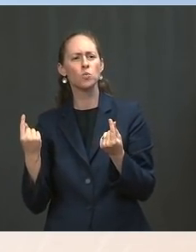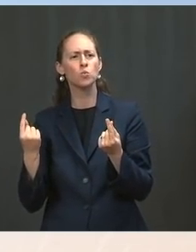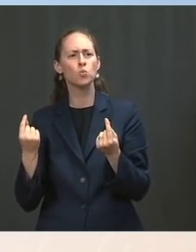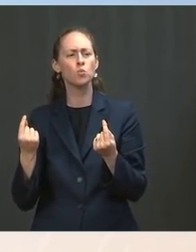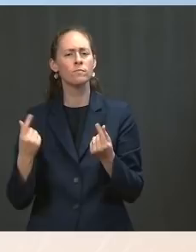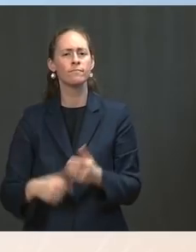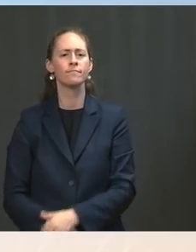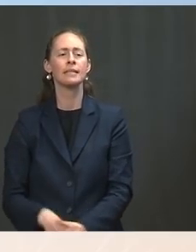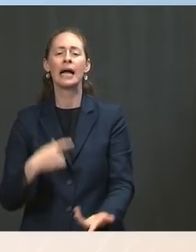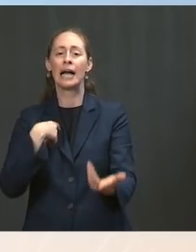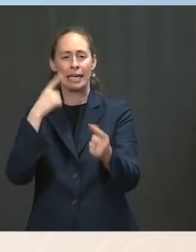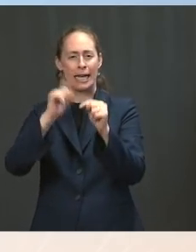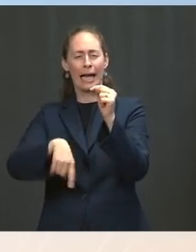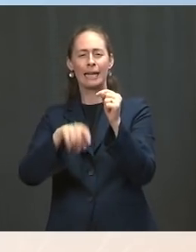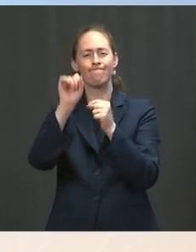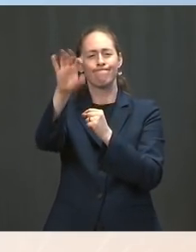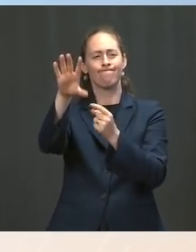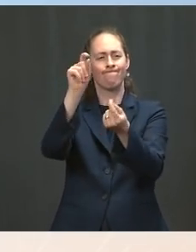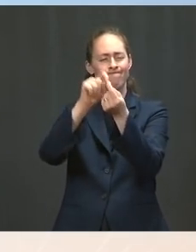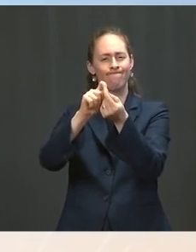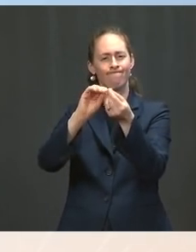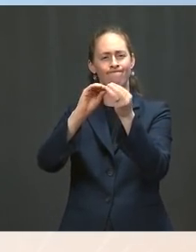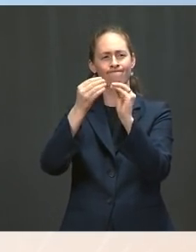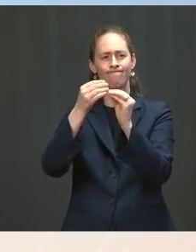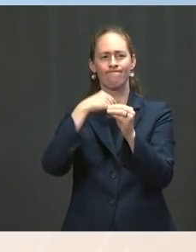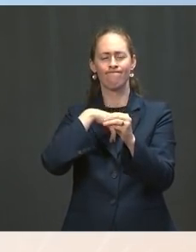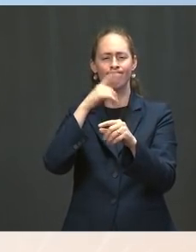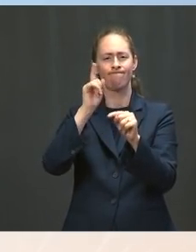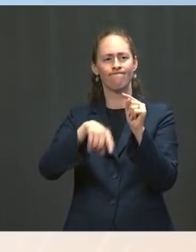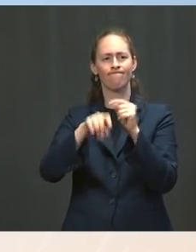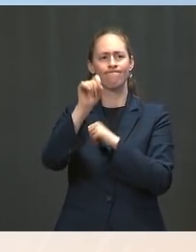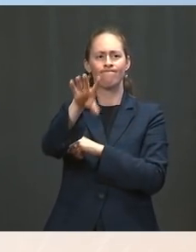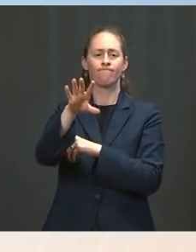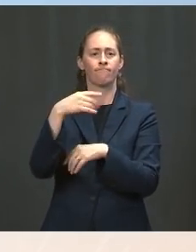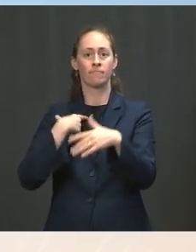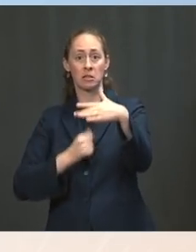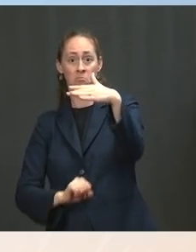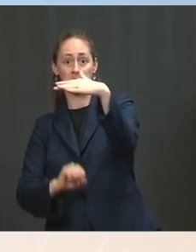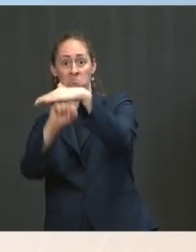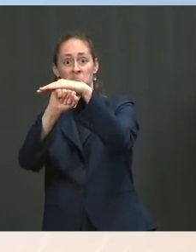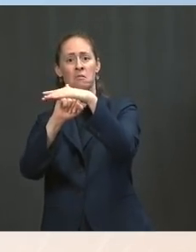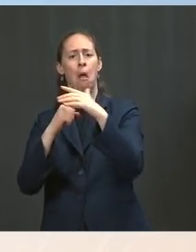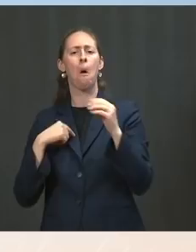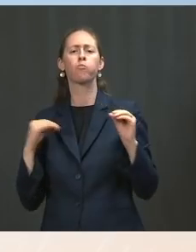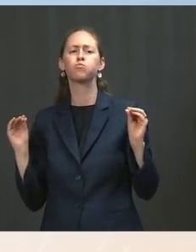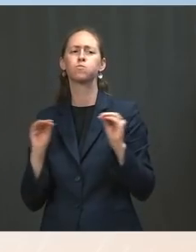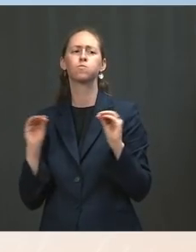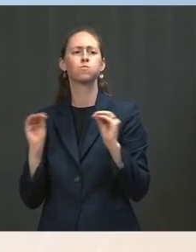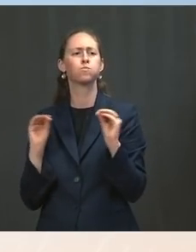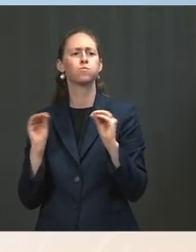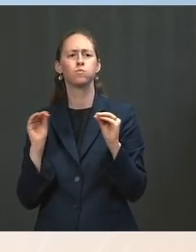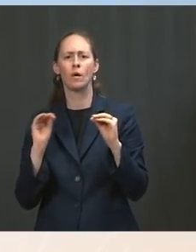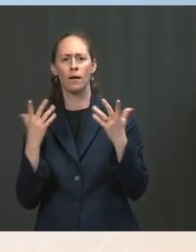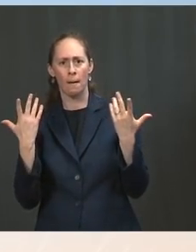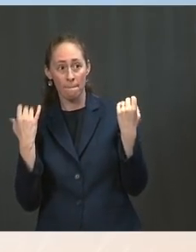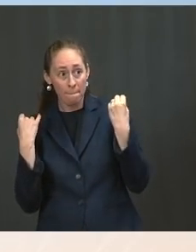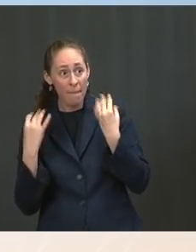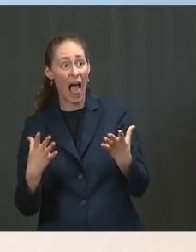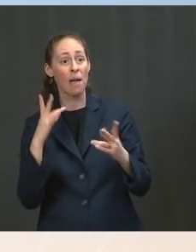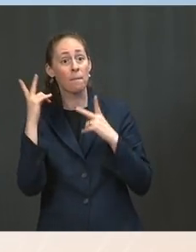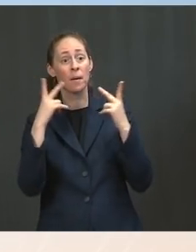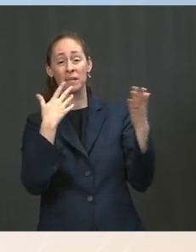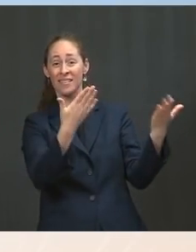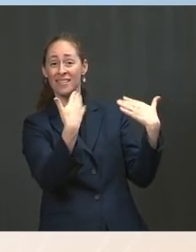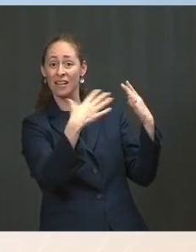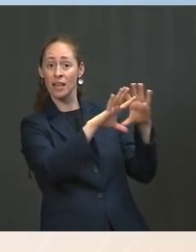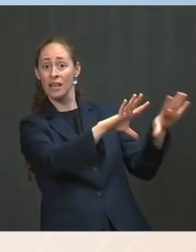some cap on the number of SIVs or some target. So we are working to get as many out as we possibly can. If you think about the fact